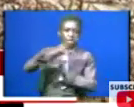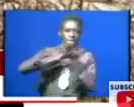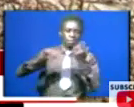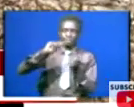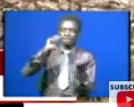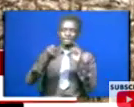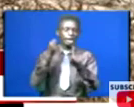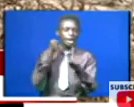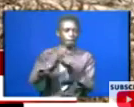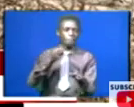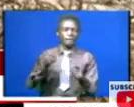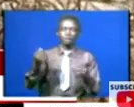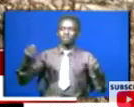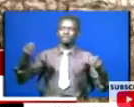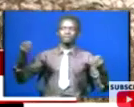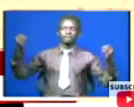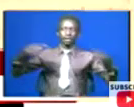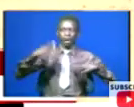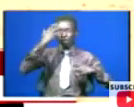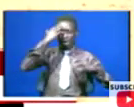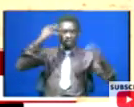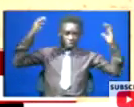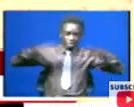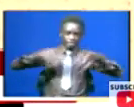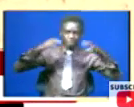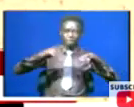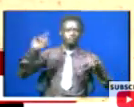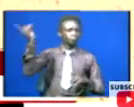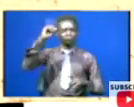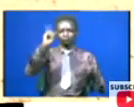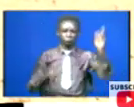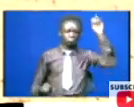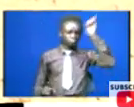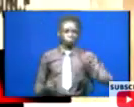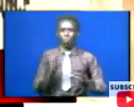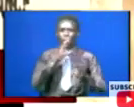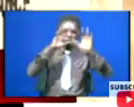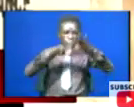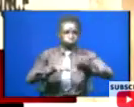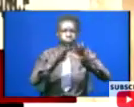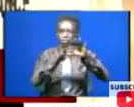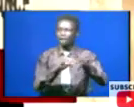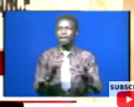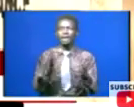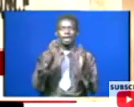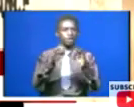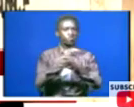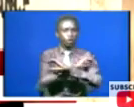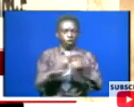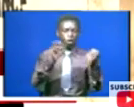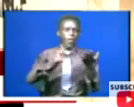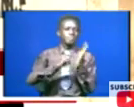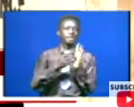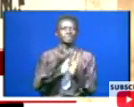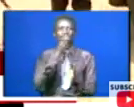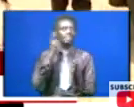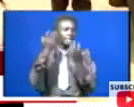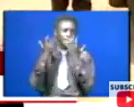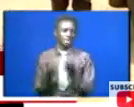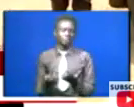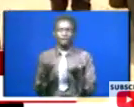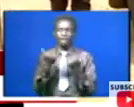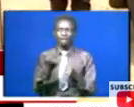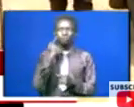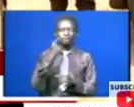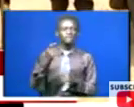when it rains, it is a storm, and when it doesn't, it is a drought. Calls for adaptation to climate change